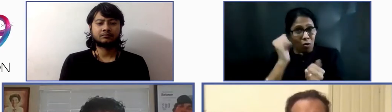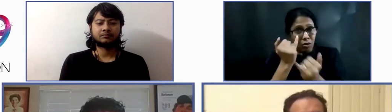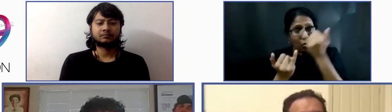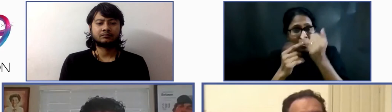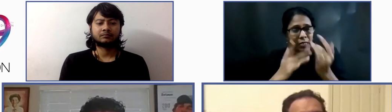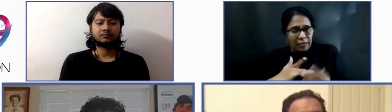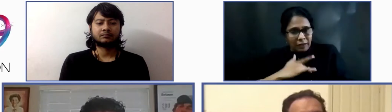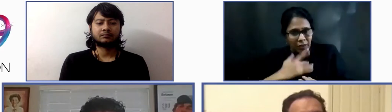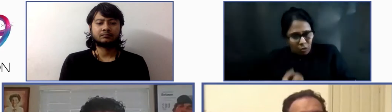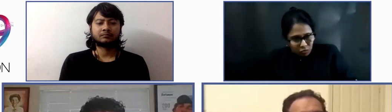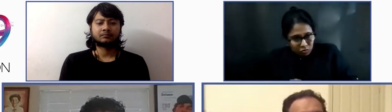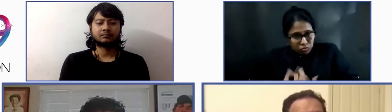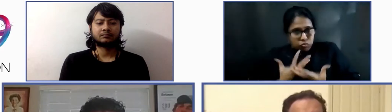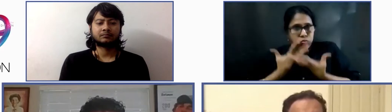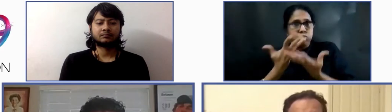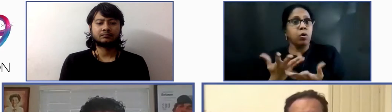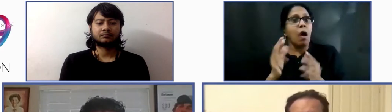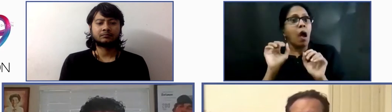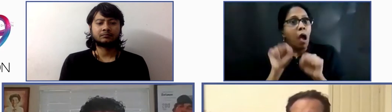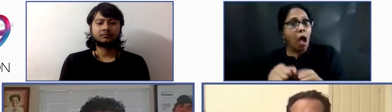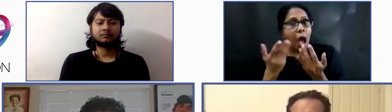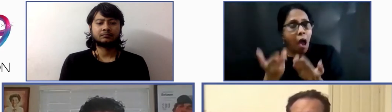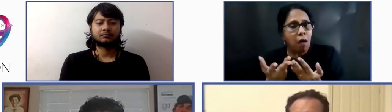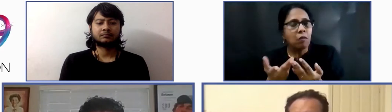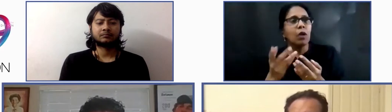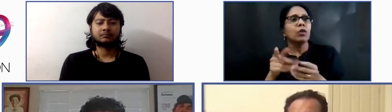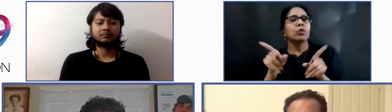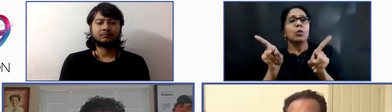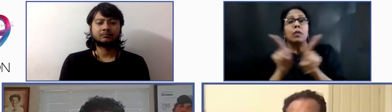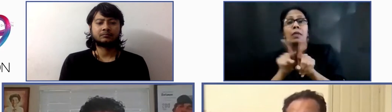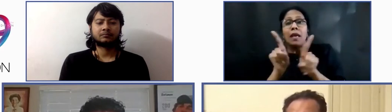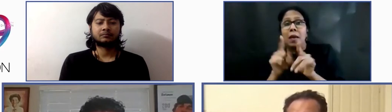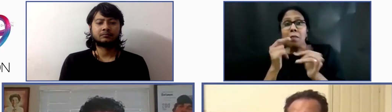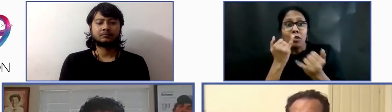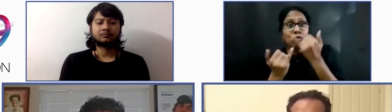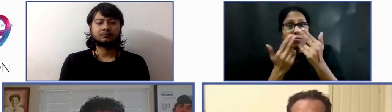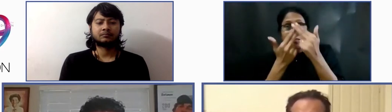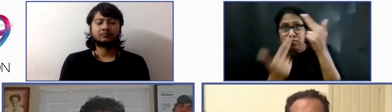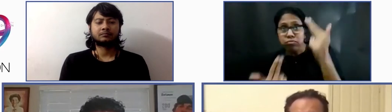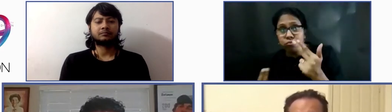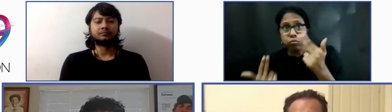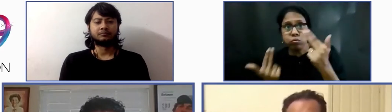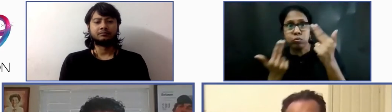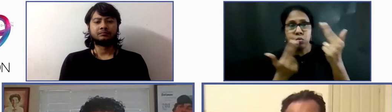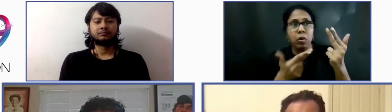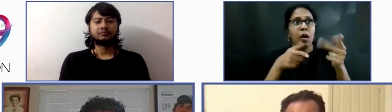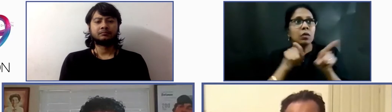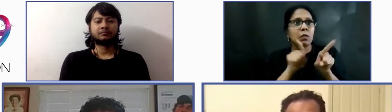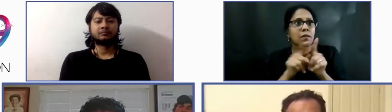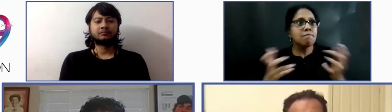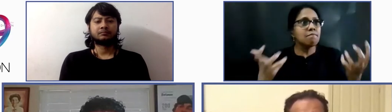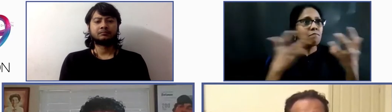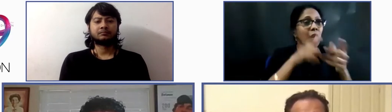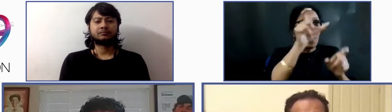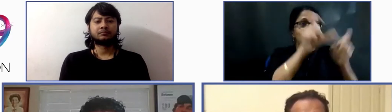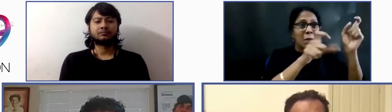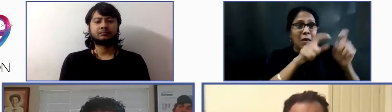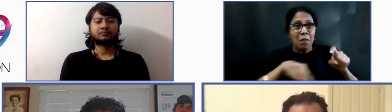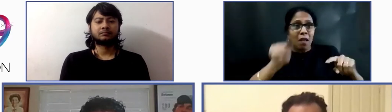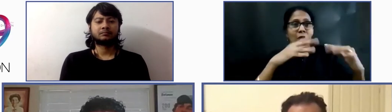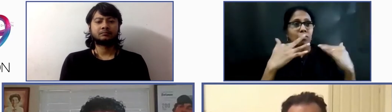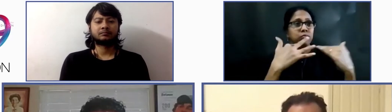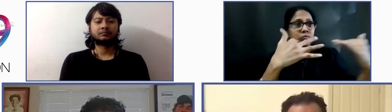you, you just hope that the same story is somewhere appealing to my audiences